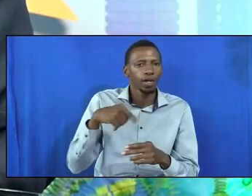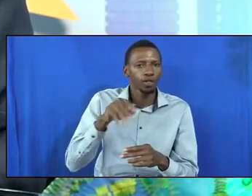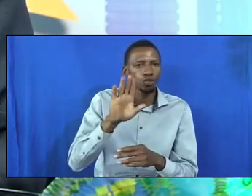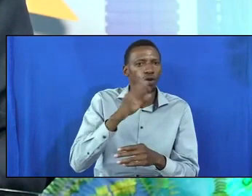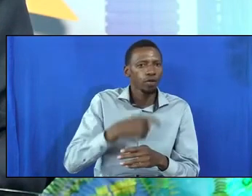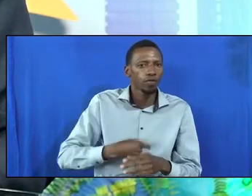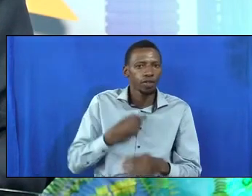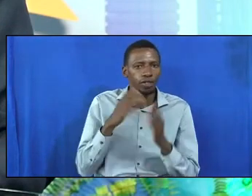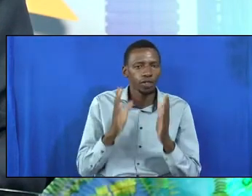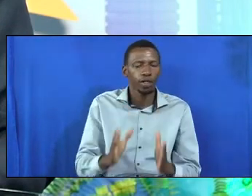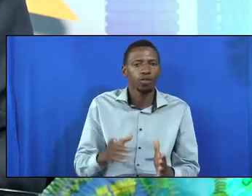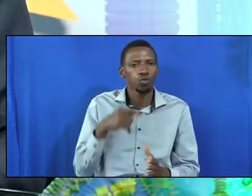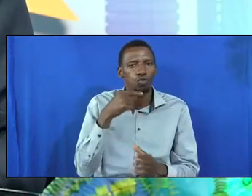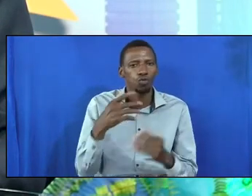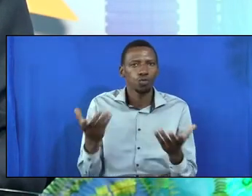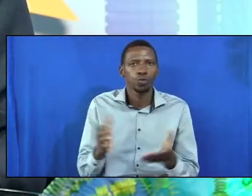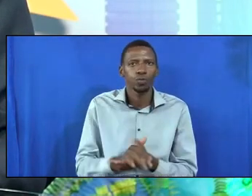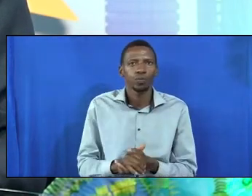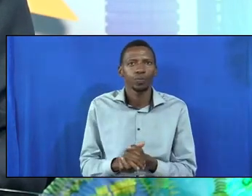visitor.